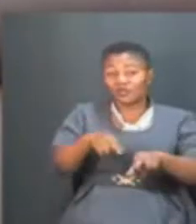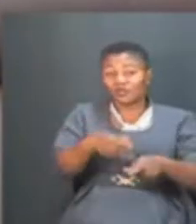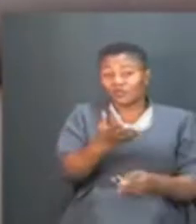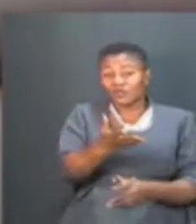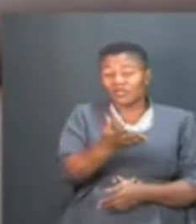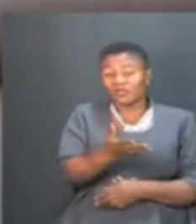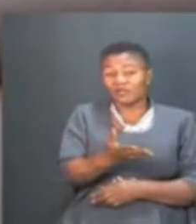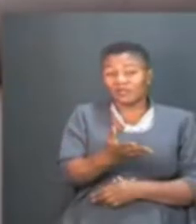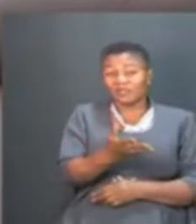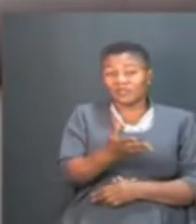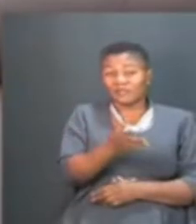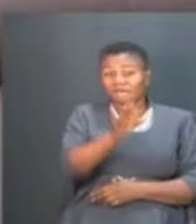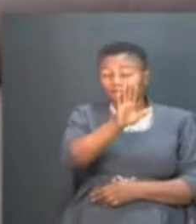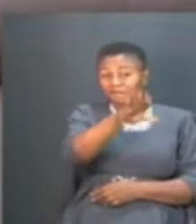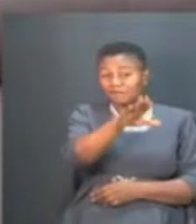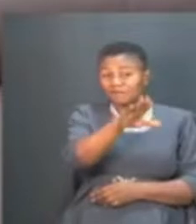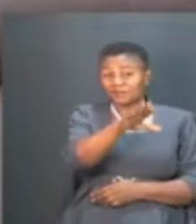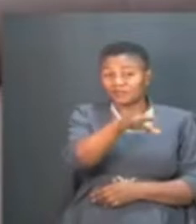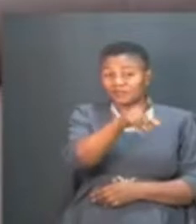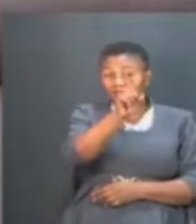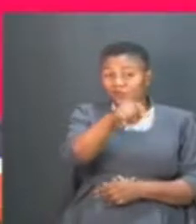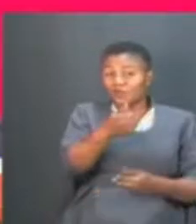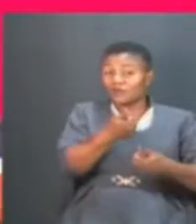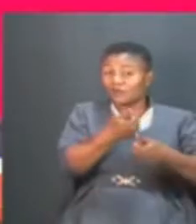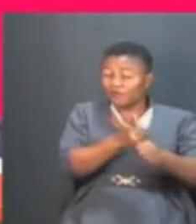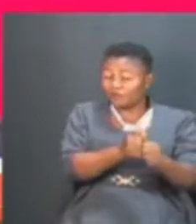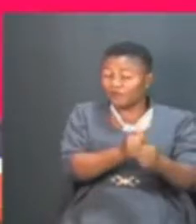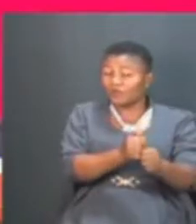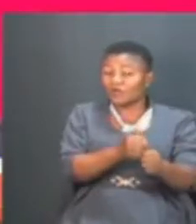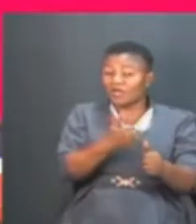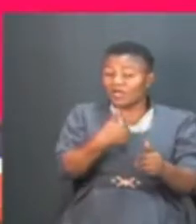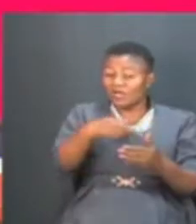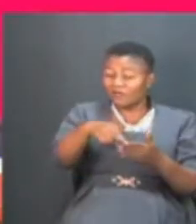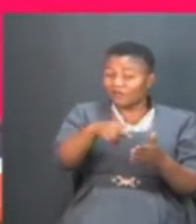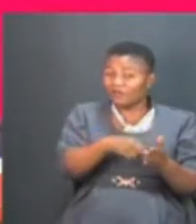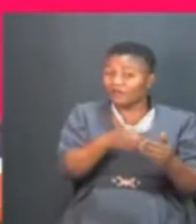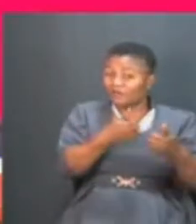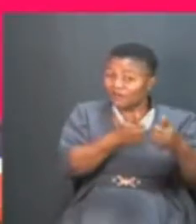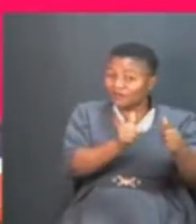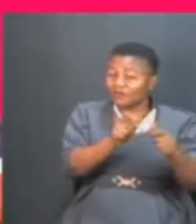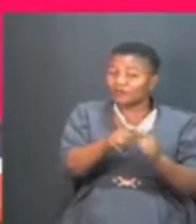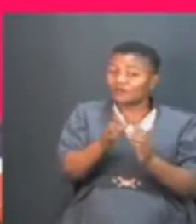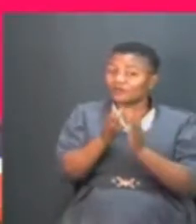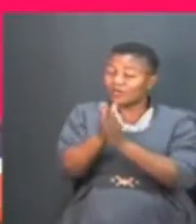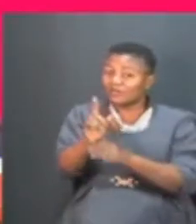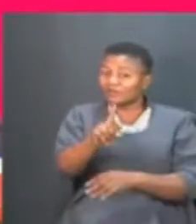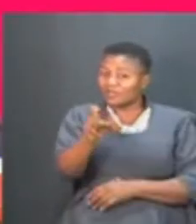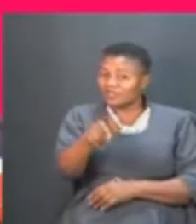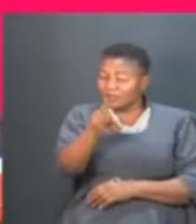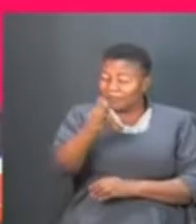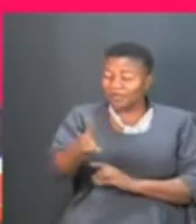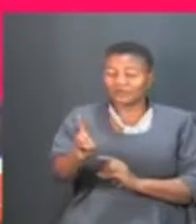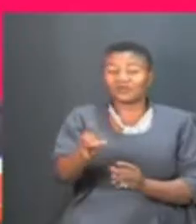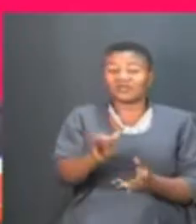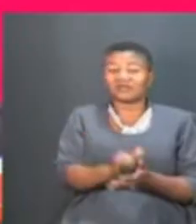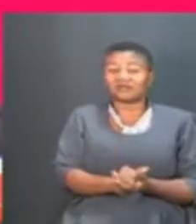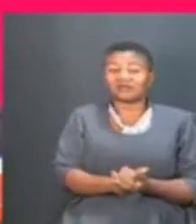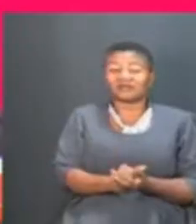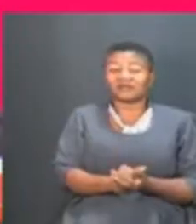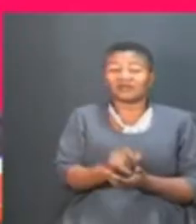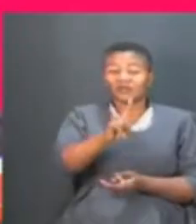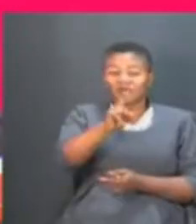member of parliament, there is a procedure to follow in asking a member a question. Exactly, Speaker. He must do that. The question must first be